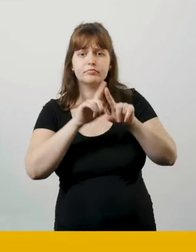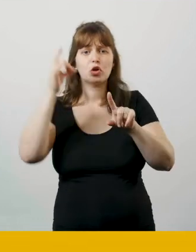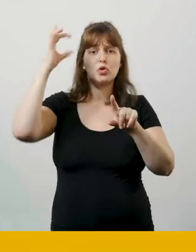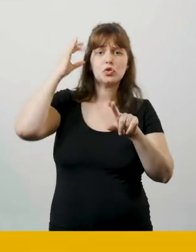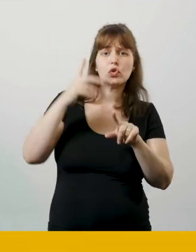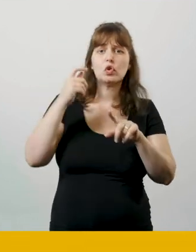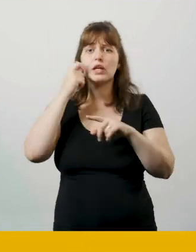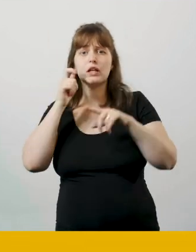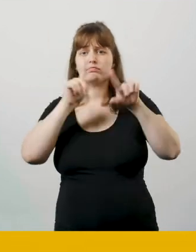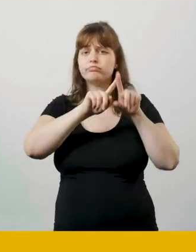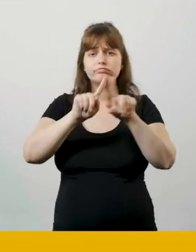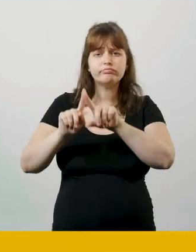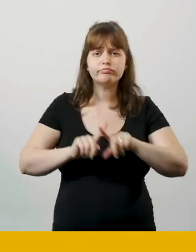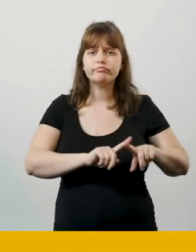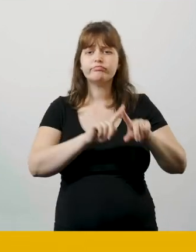ethnicities,